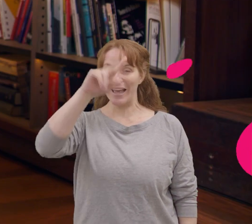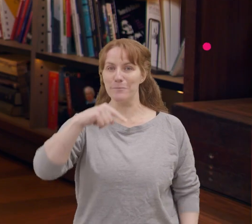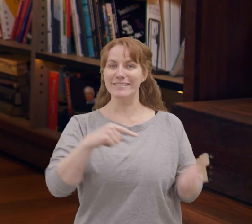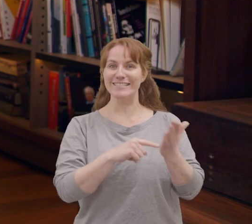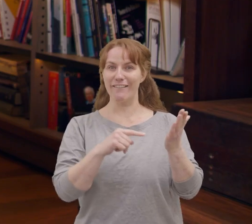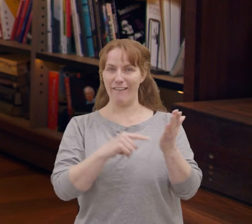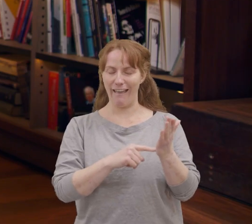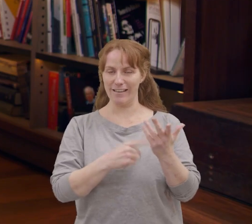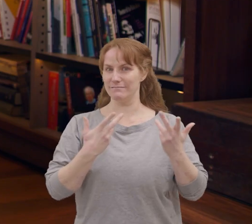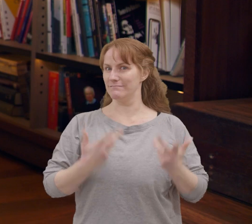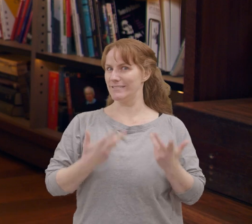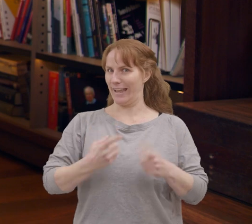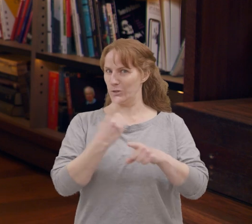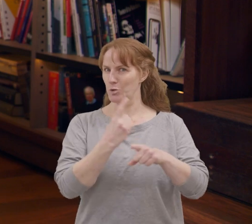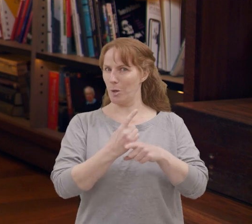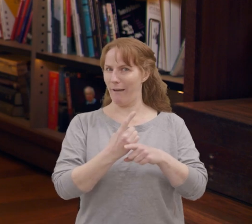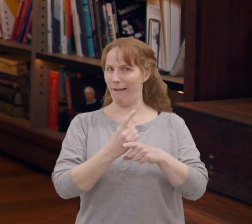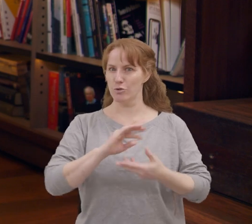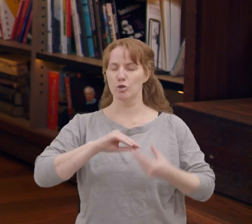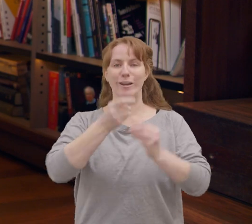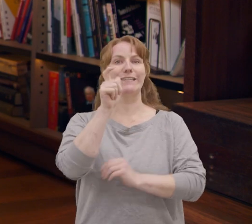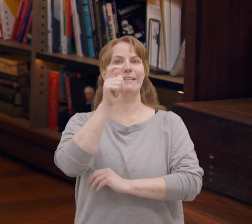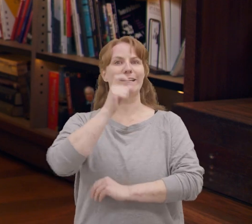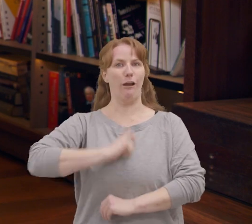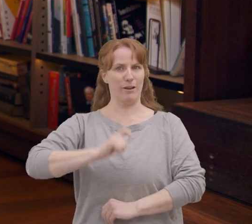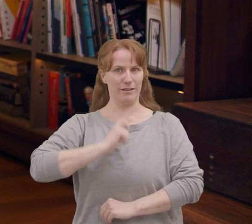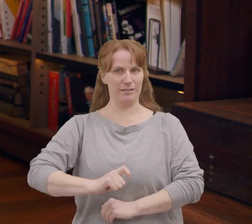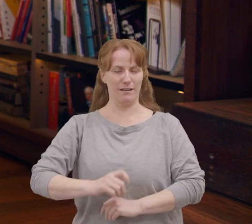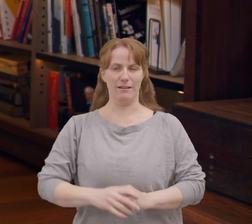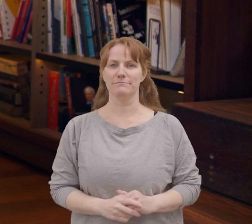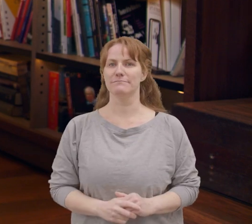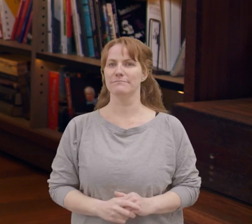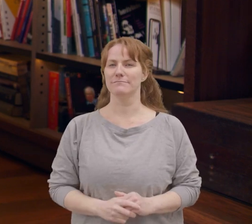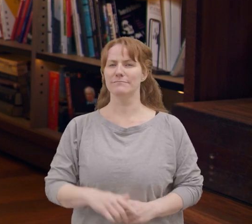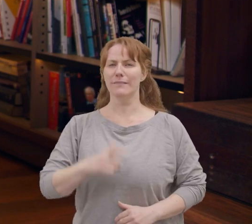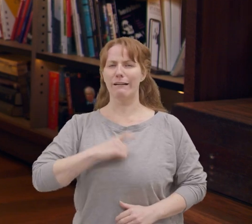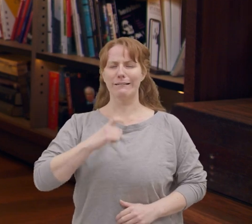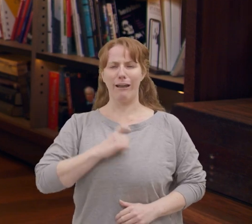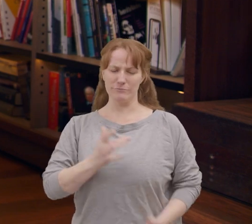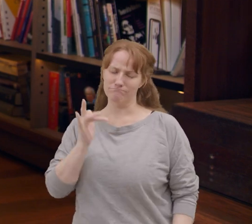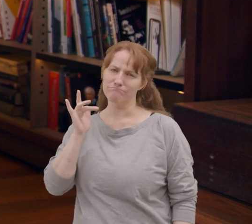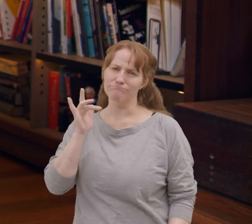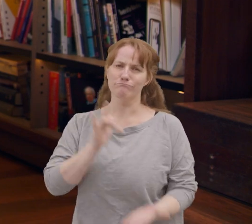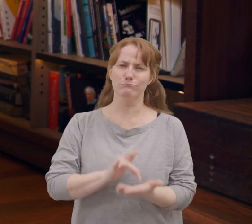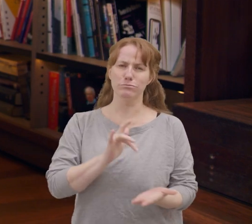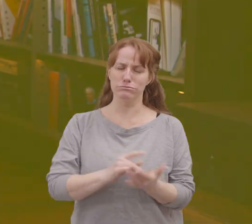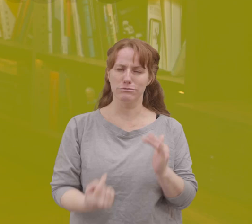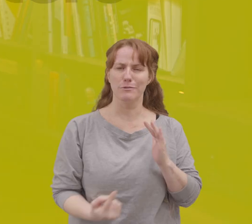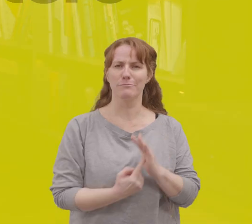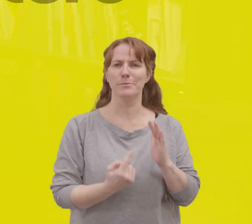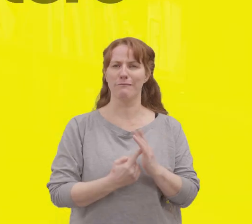Hi, my name is Tife, and today I'm going to take you through a session on creating characters. Characters are the heart of any